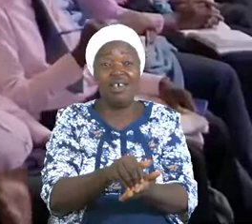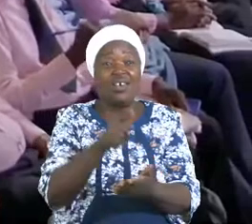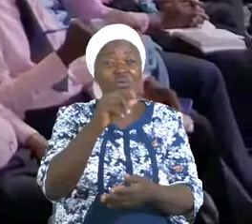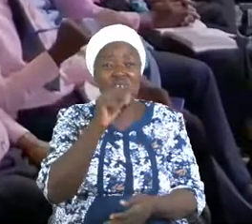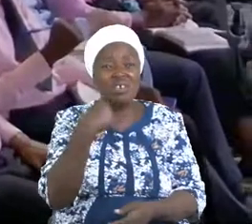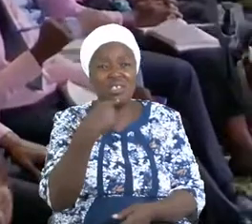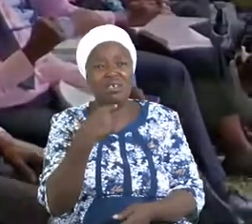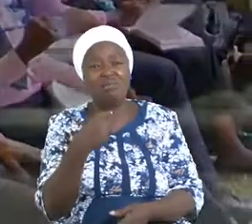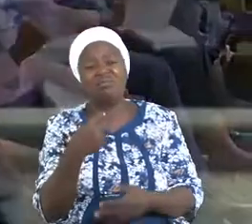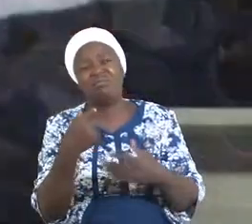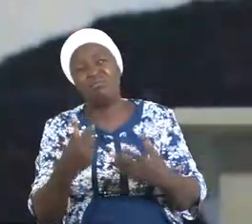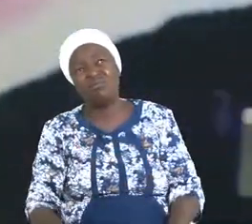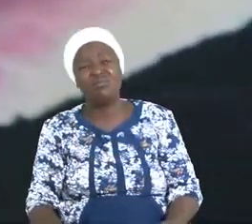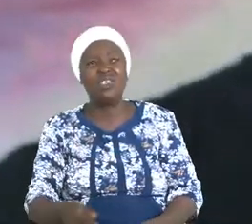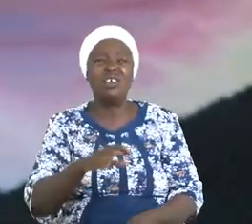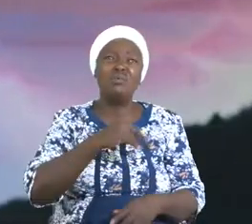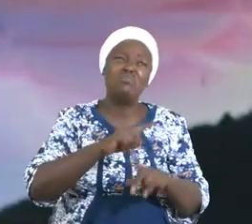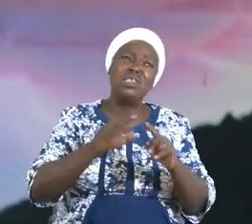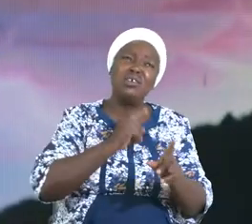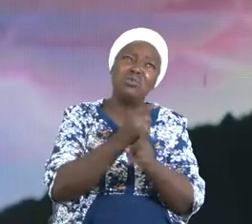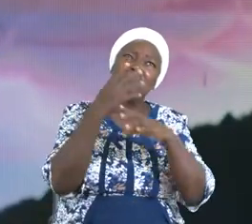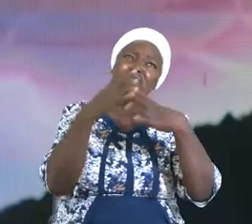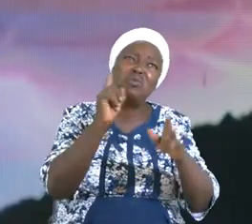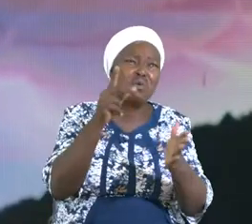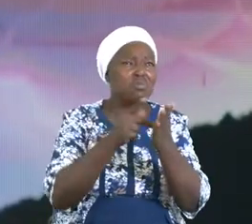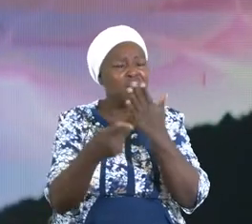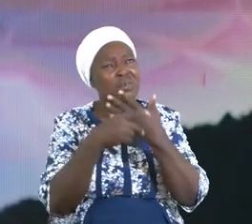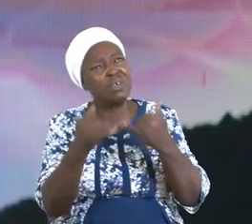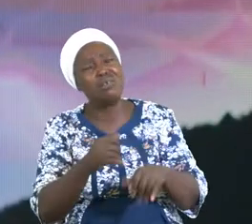barely got through that. I can't do anything. No.